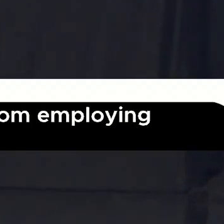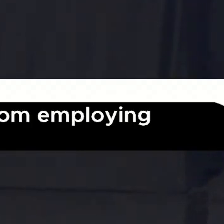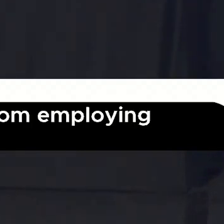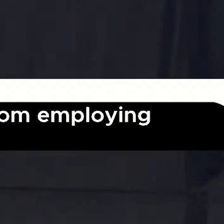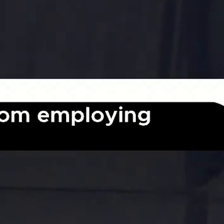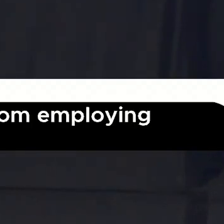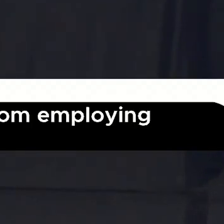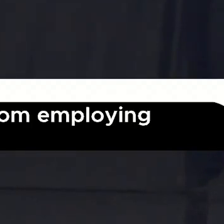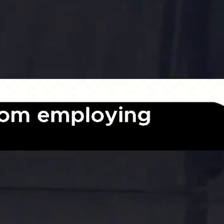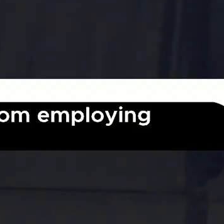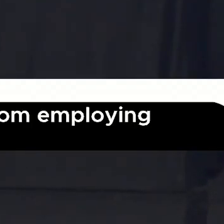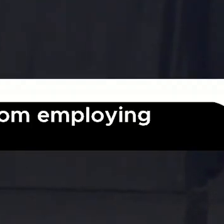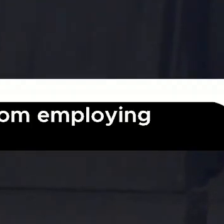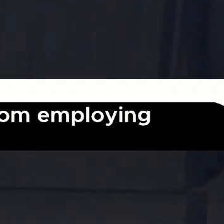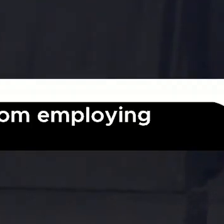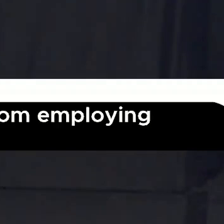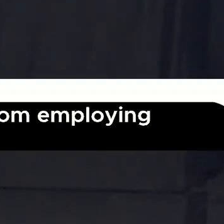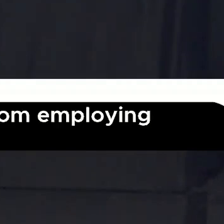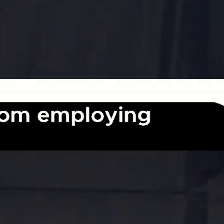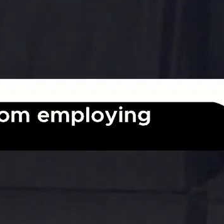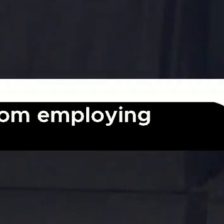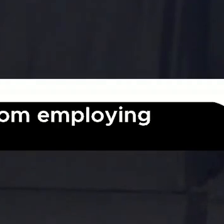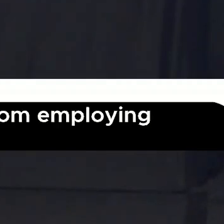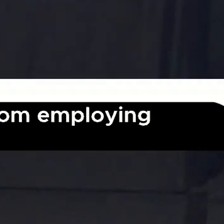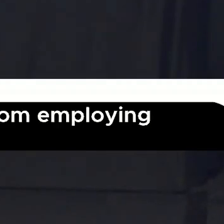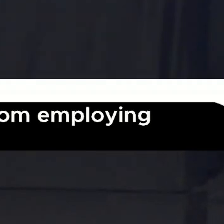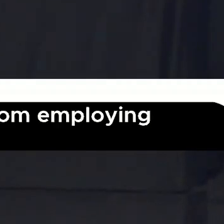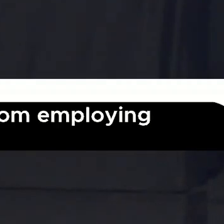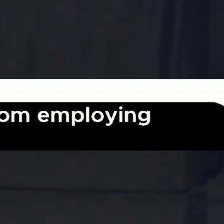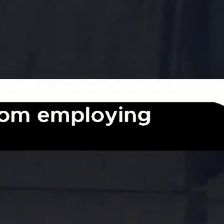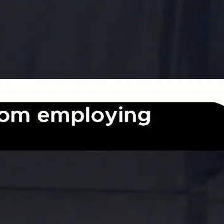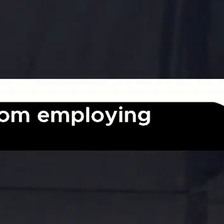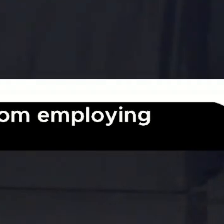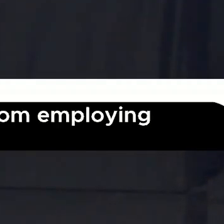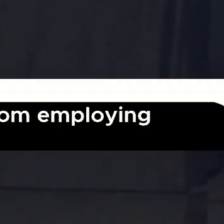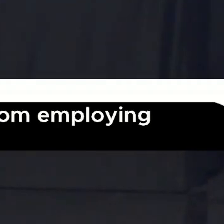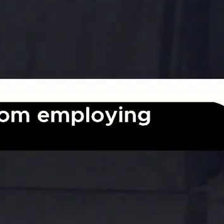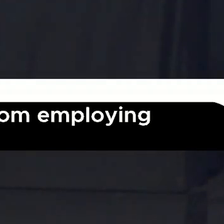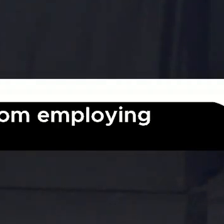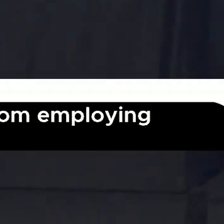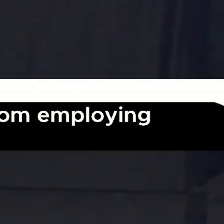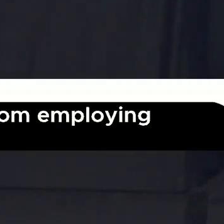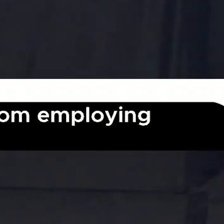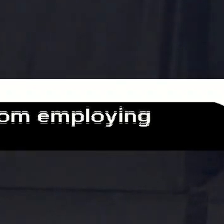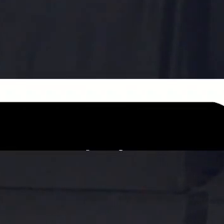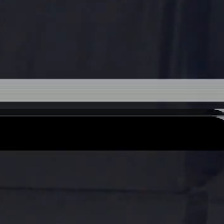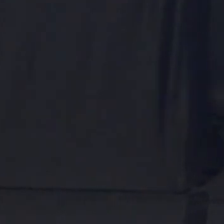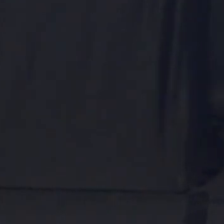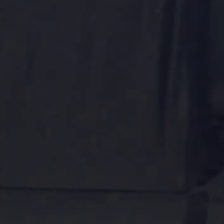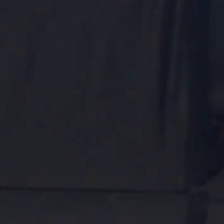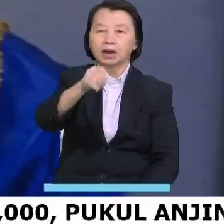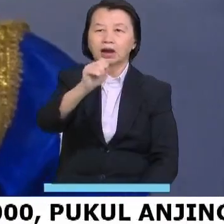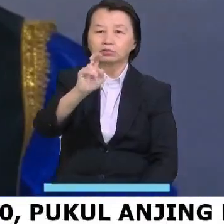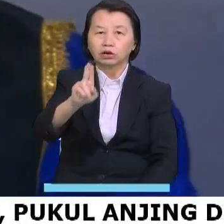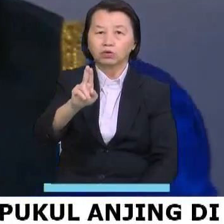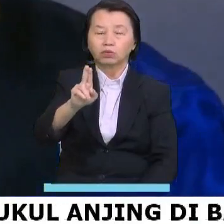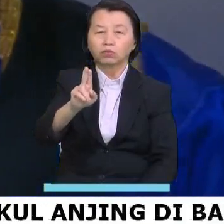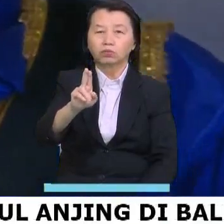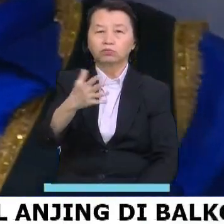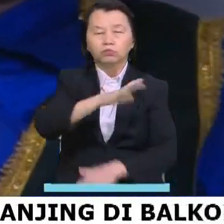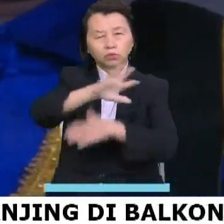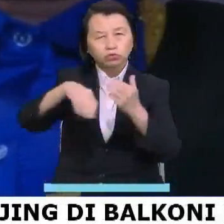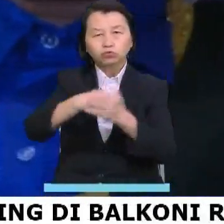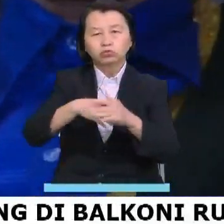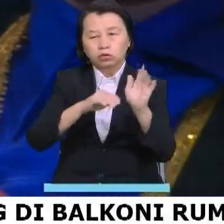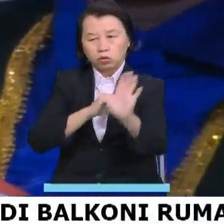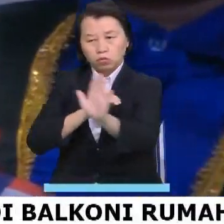adu domba pecah dan perintah oleh penjajah Inggeris. He also warned of the dangers